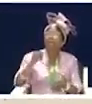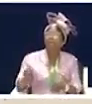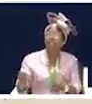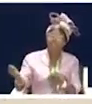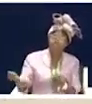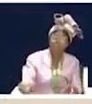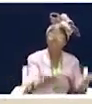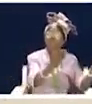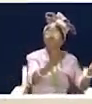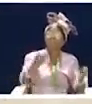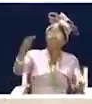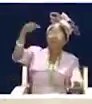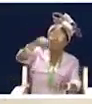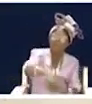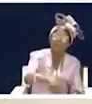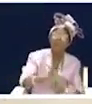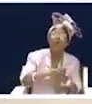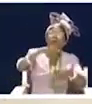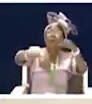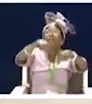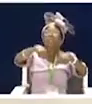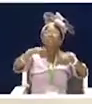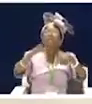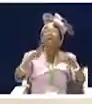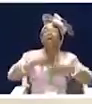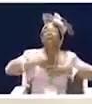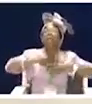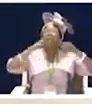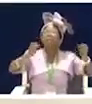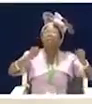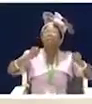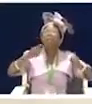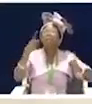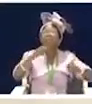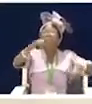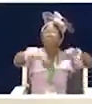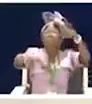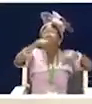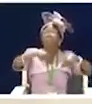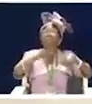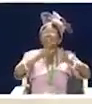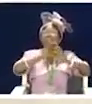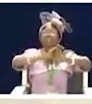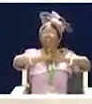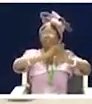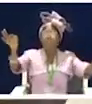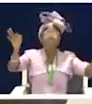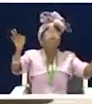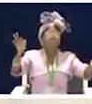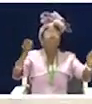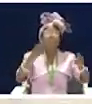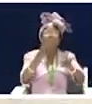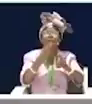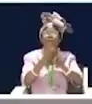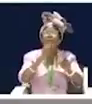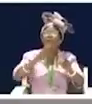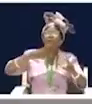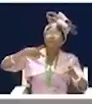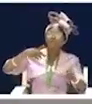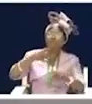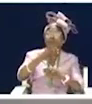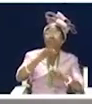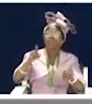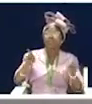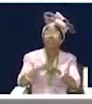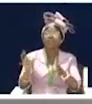sise yanu ninu ese yi ti o tun je won gba ilaji million mo ni gbobi ba se de ba